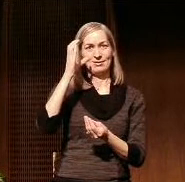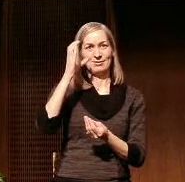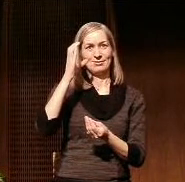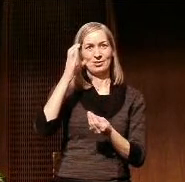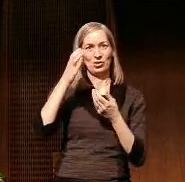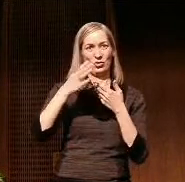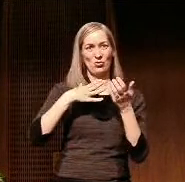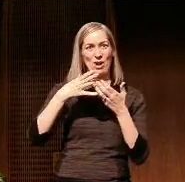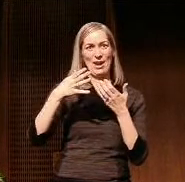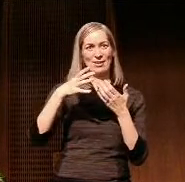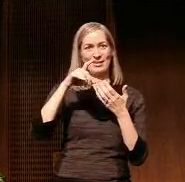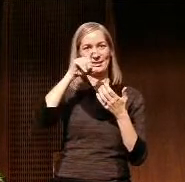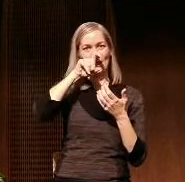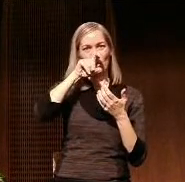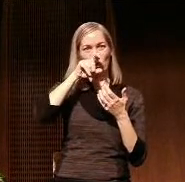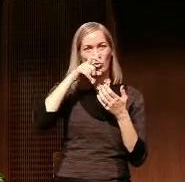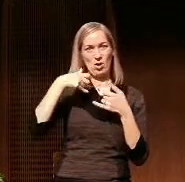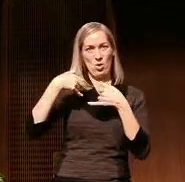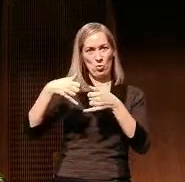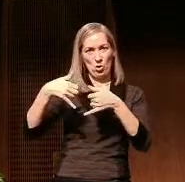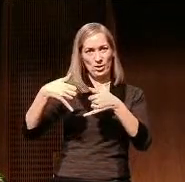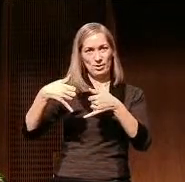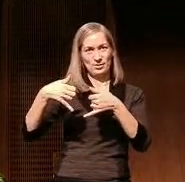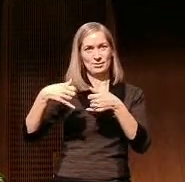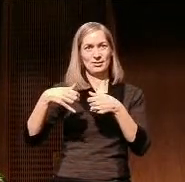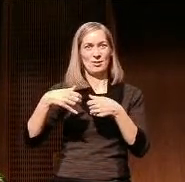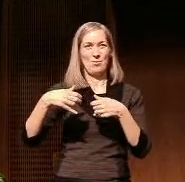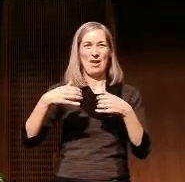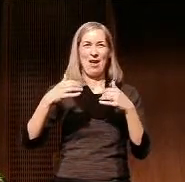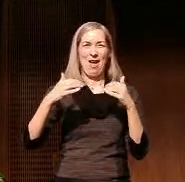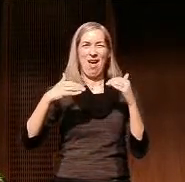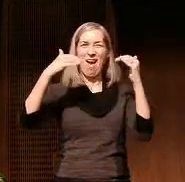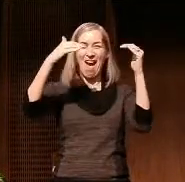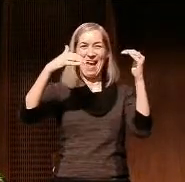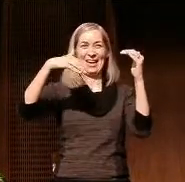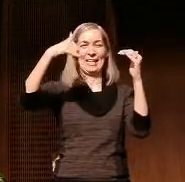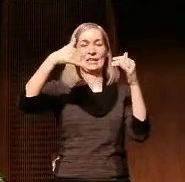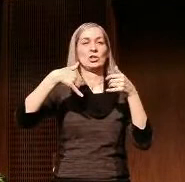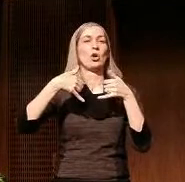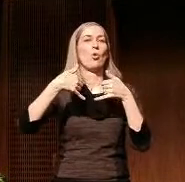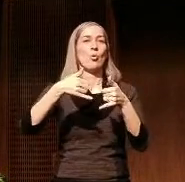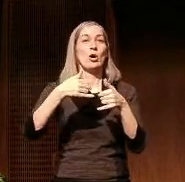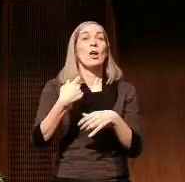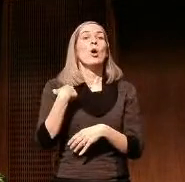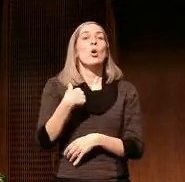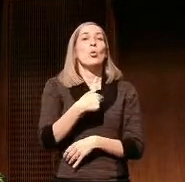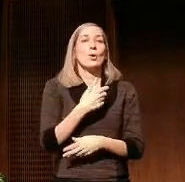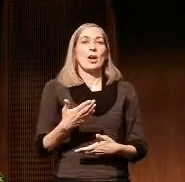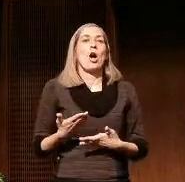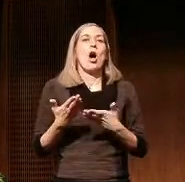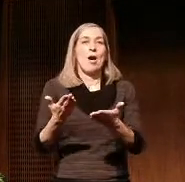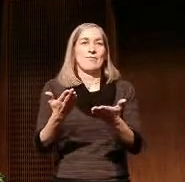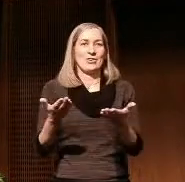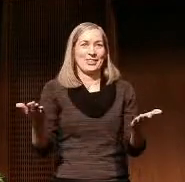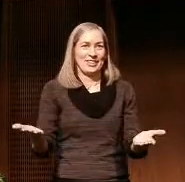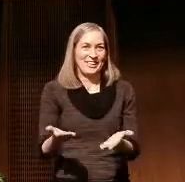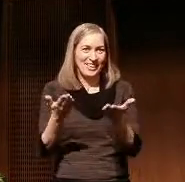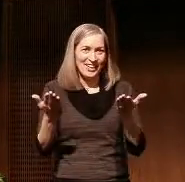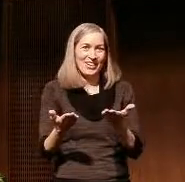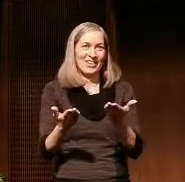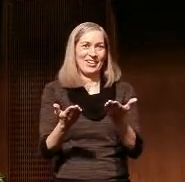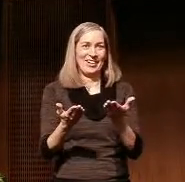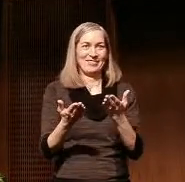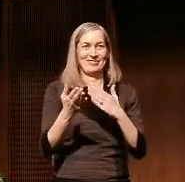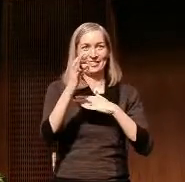Eagle Award, which is the highest award that we offer here at the